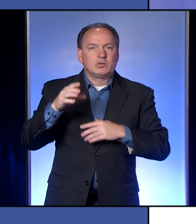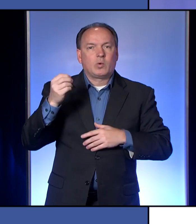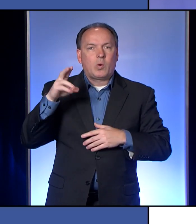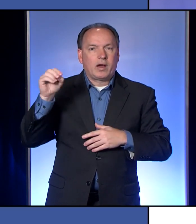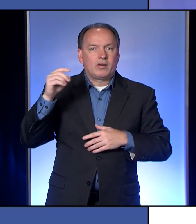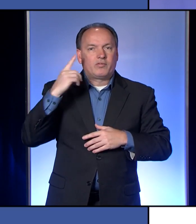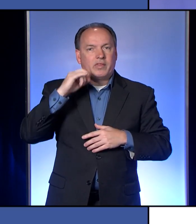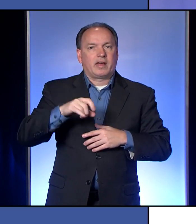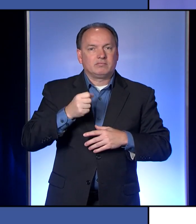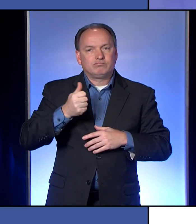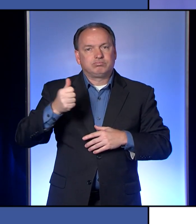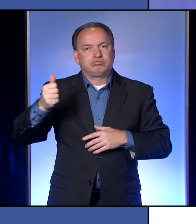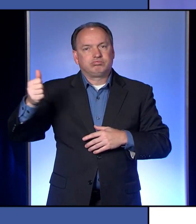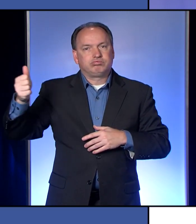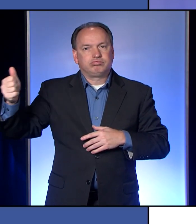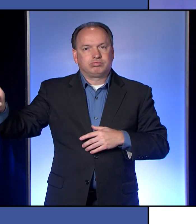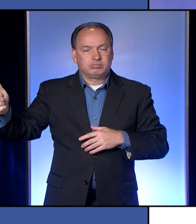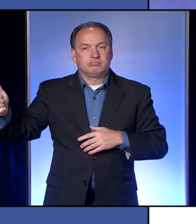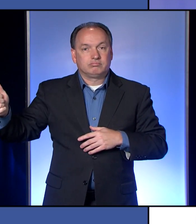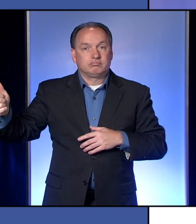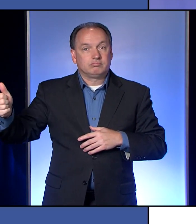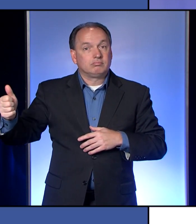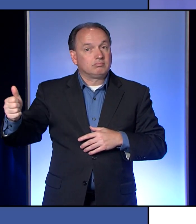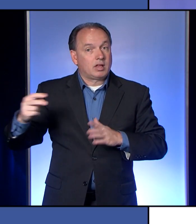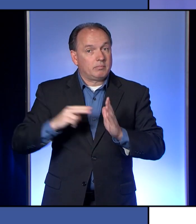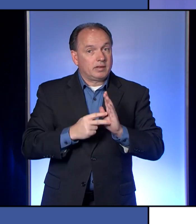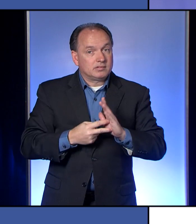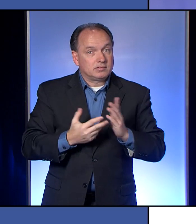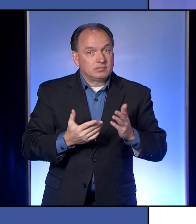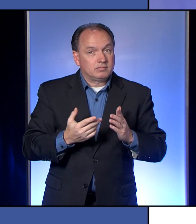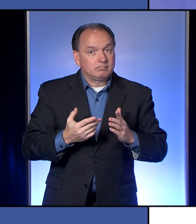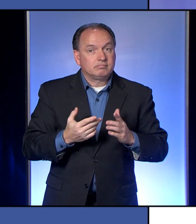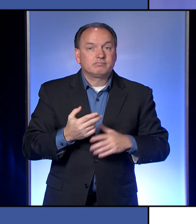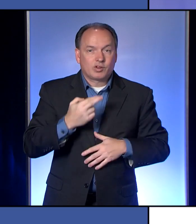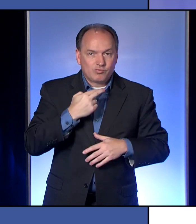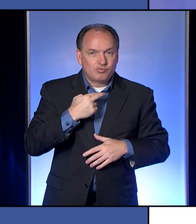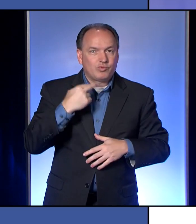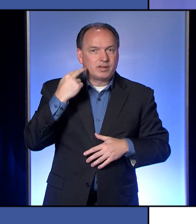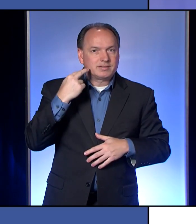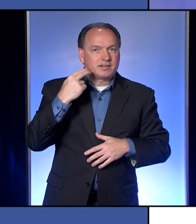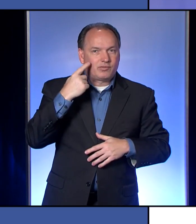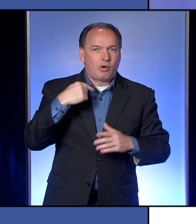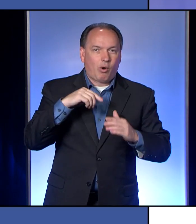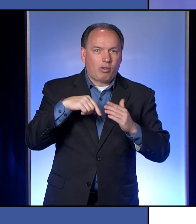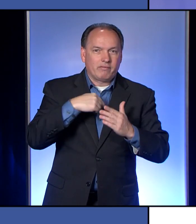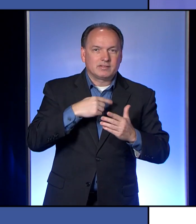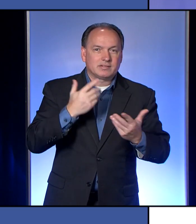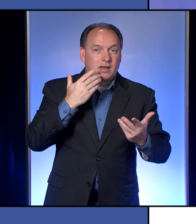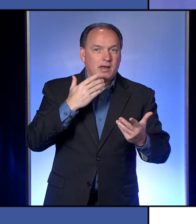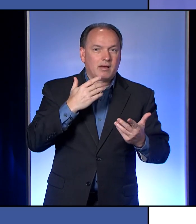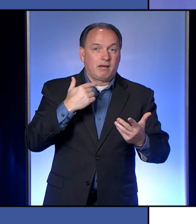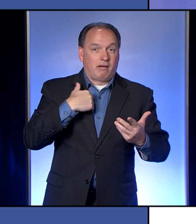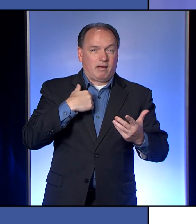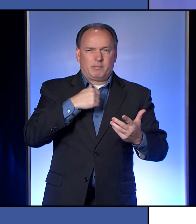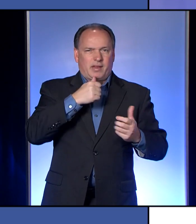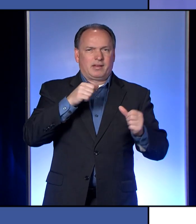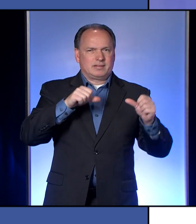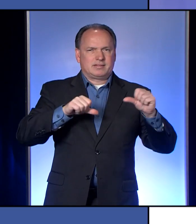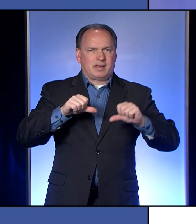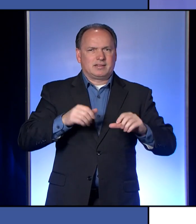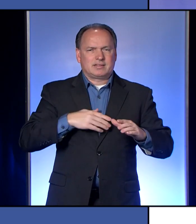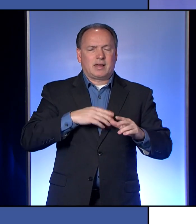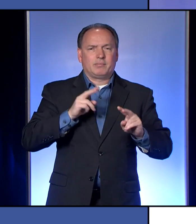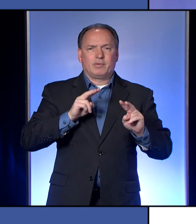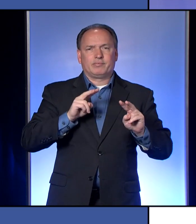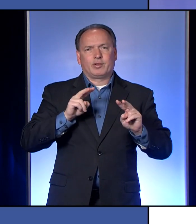that. It's a risk. It's a risk for all of us. And again, I'm not the scientist, and I'm looking